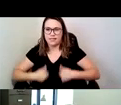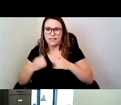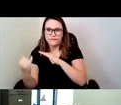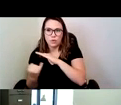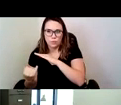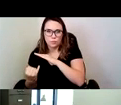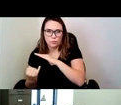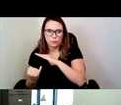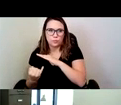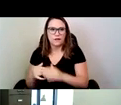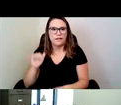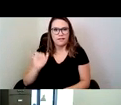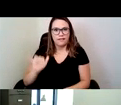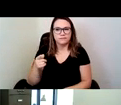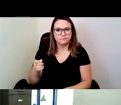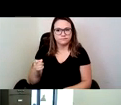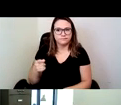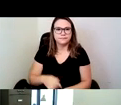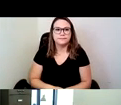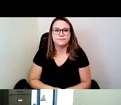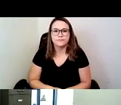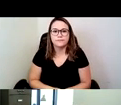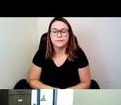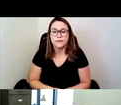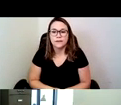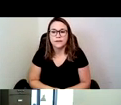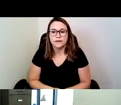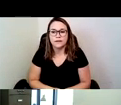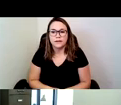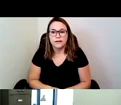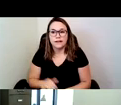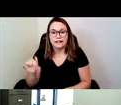major issue during the pandemic that we had.